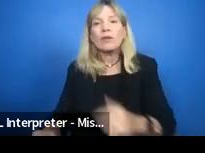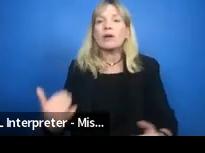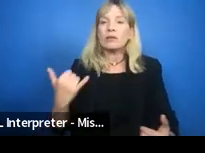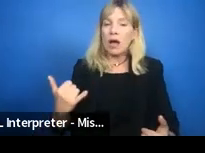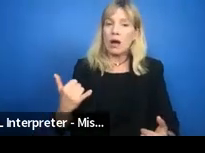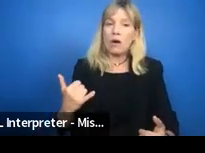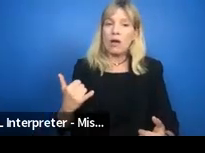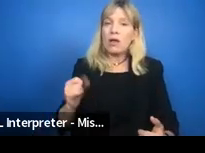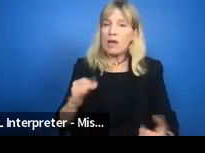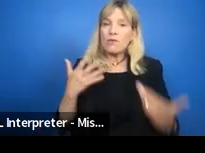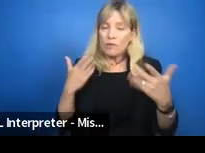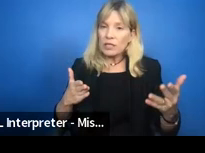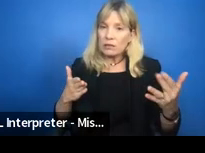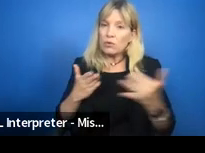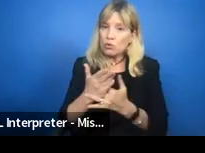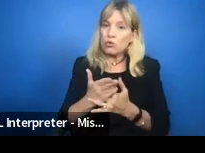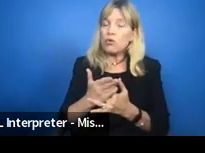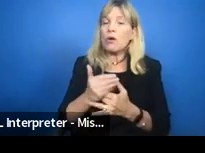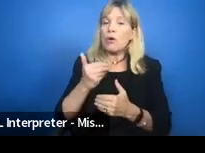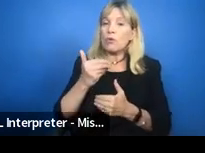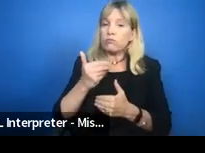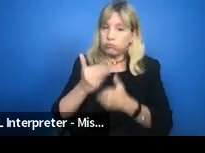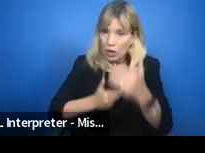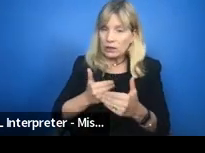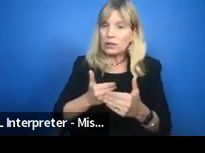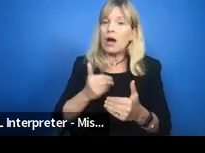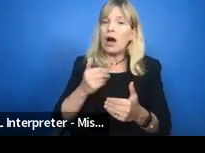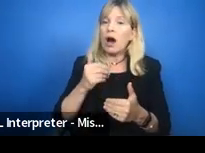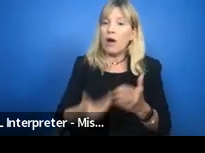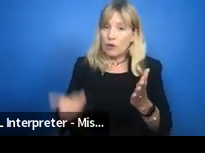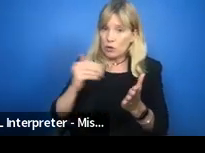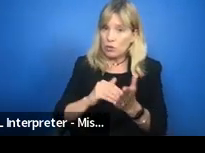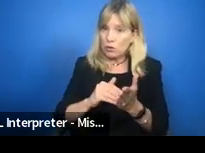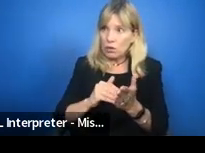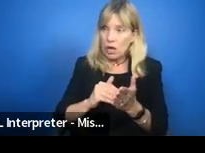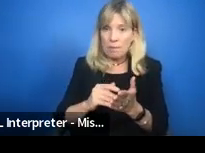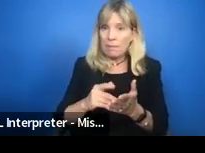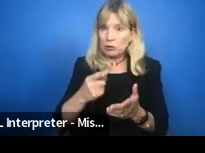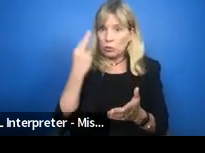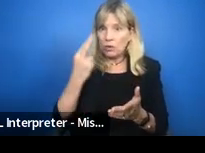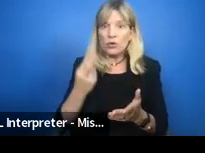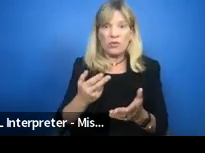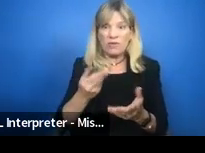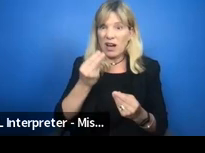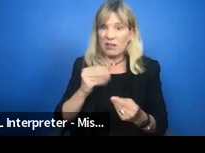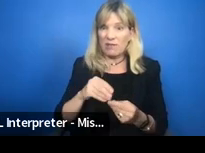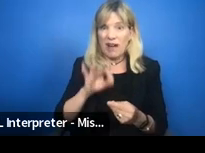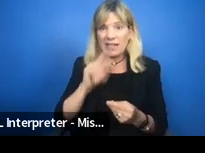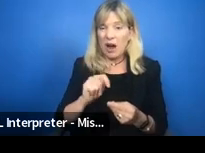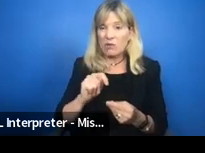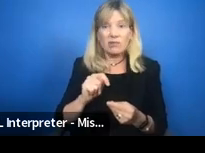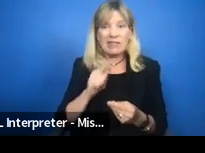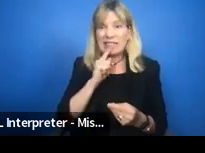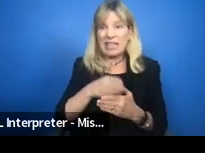Now, if you've gone through your renewal and learned that your Medicaid coverage is ending, you do have options, but a lot of them are time